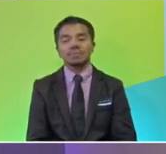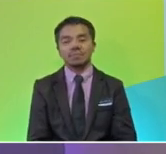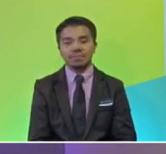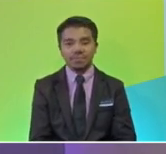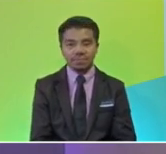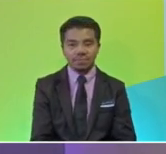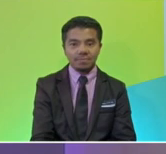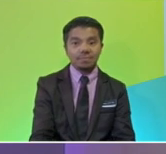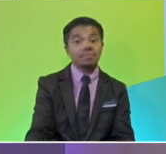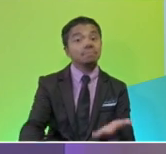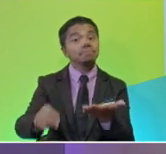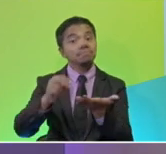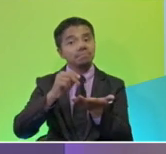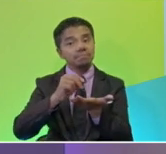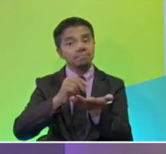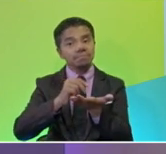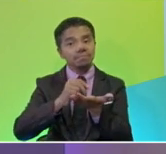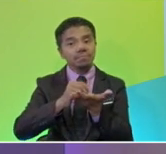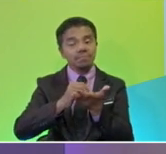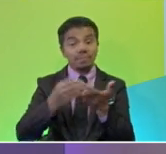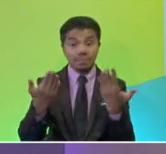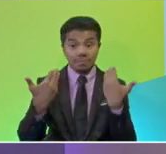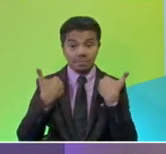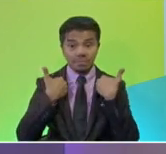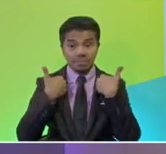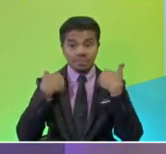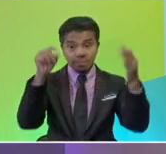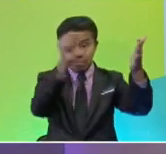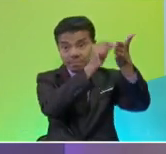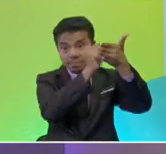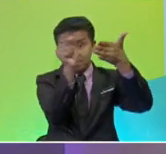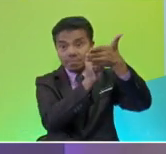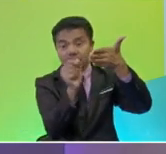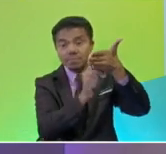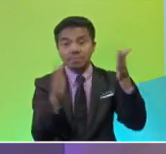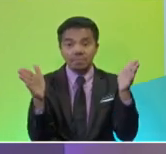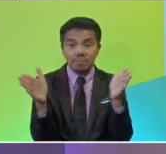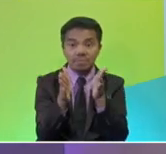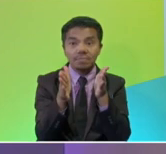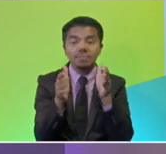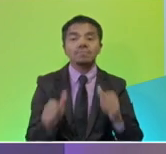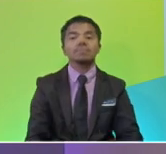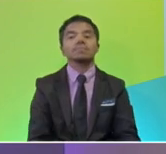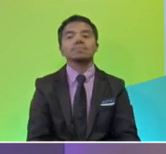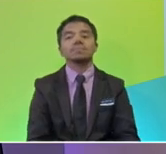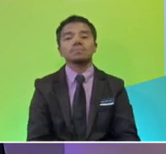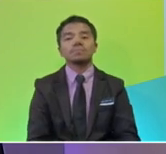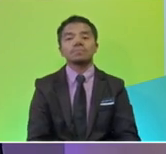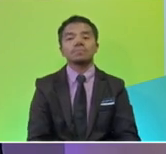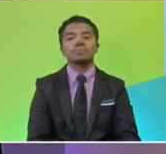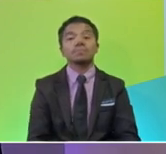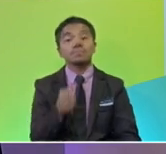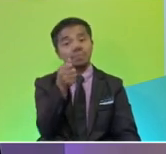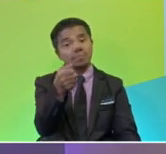we're dealing with two short texts. Okay. So in order to do two short texts, you need to do first